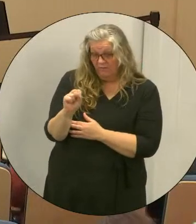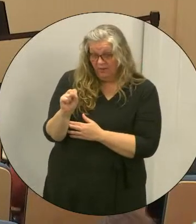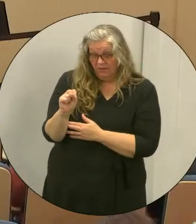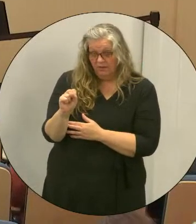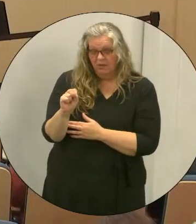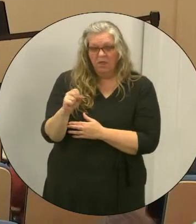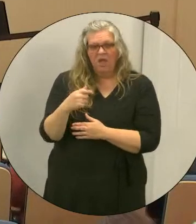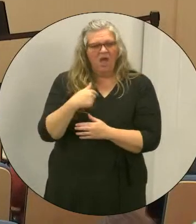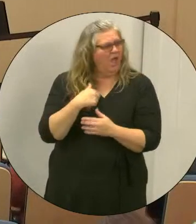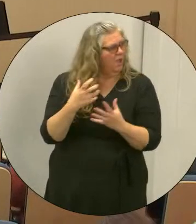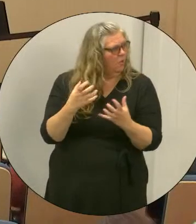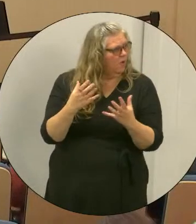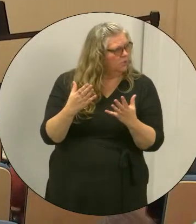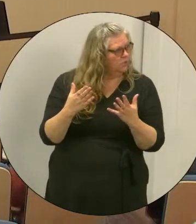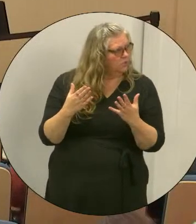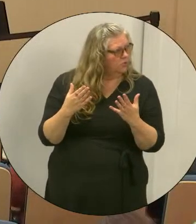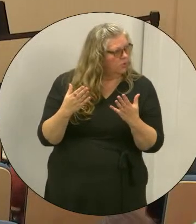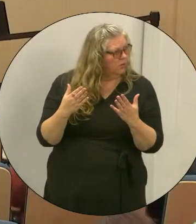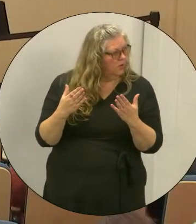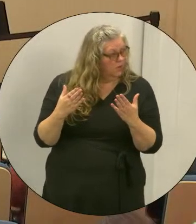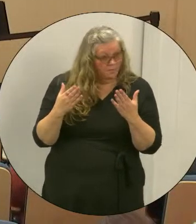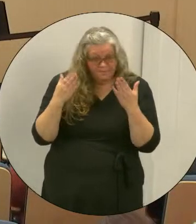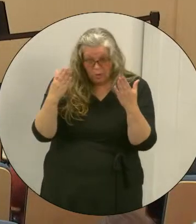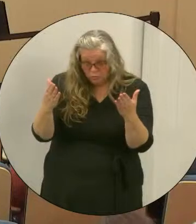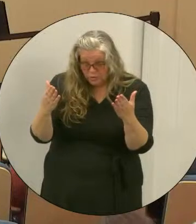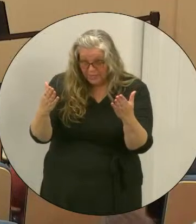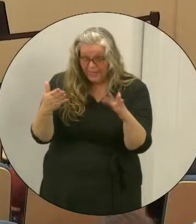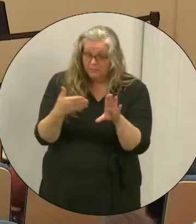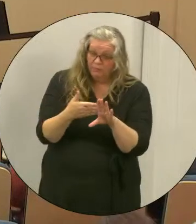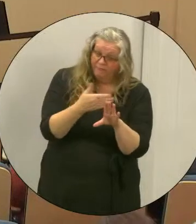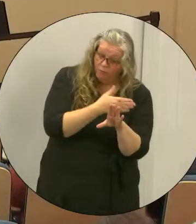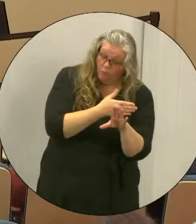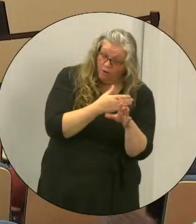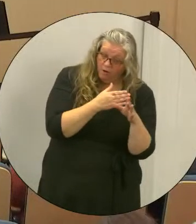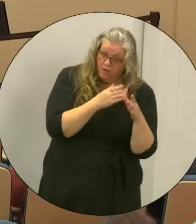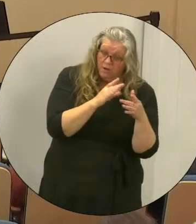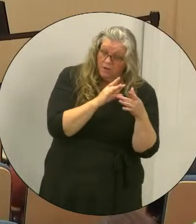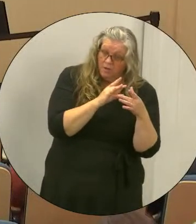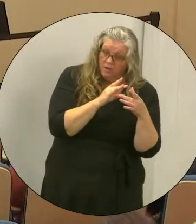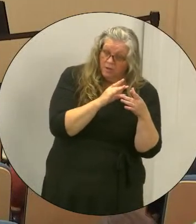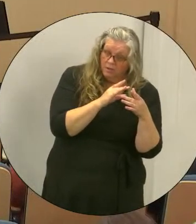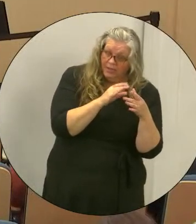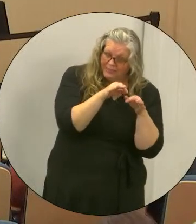I would like to make a motion as forementioned by our legal counsel.